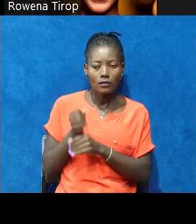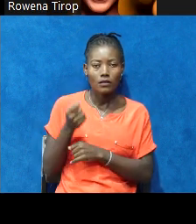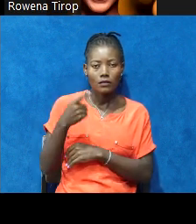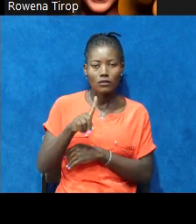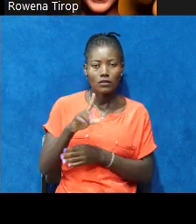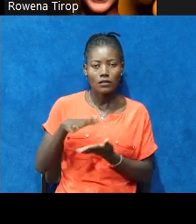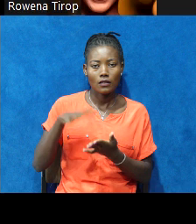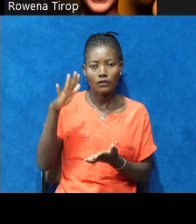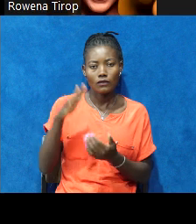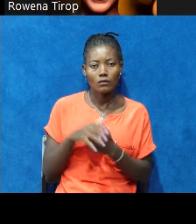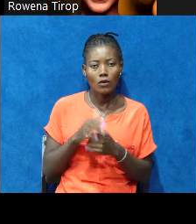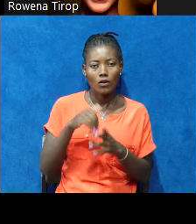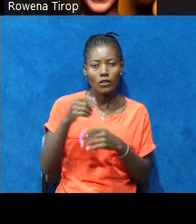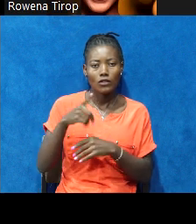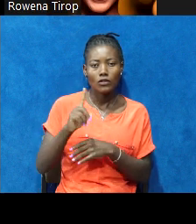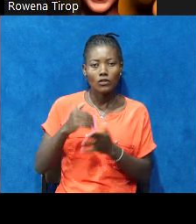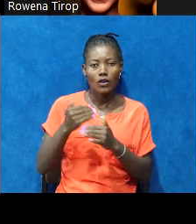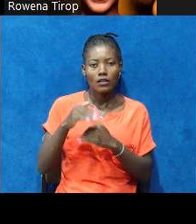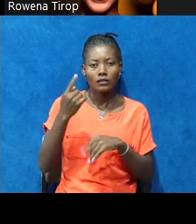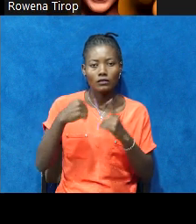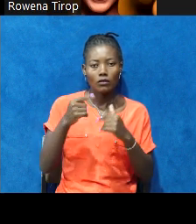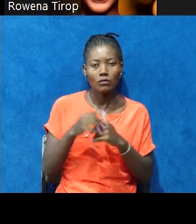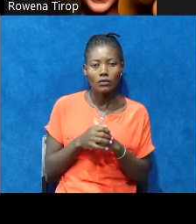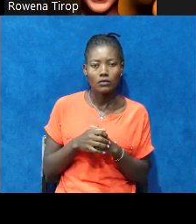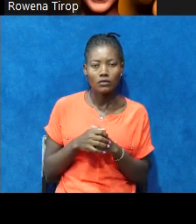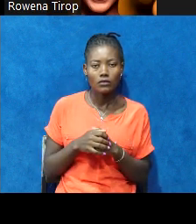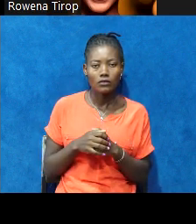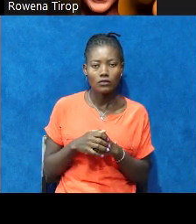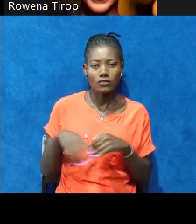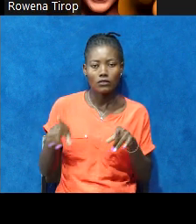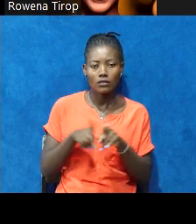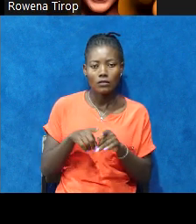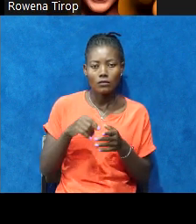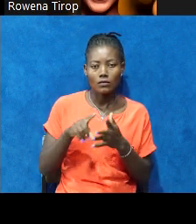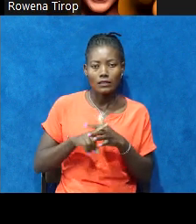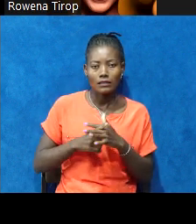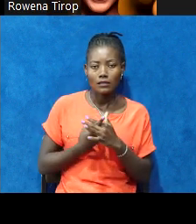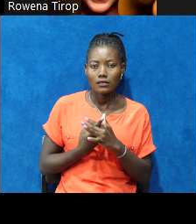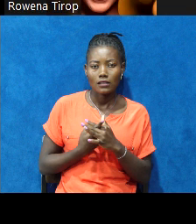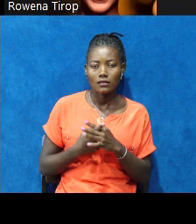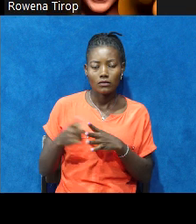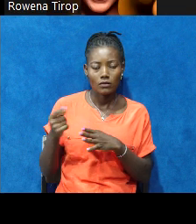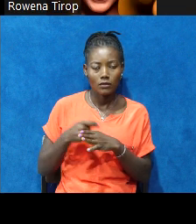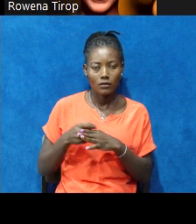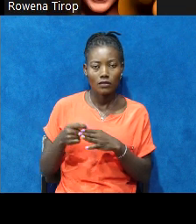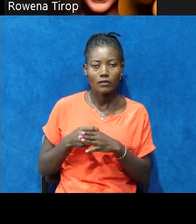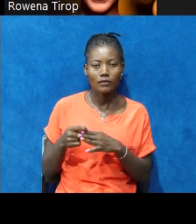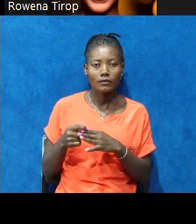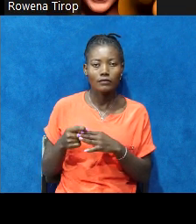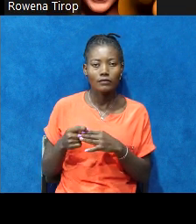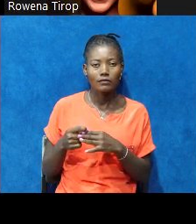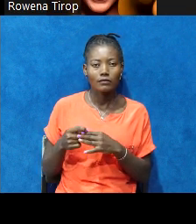yourself more in your next games. Also, and it starts with, you know, with training.